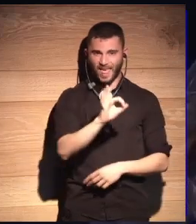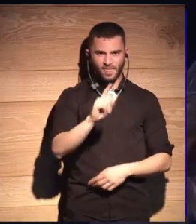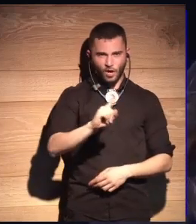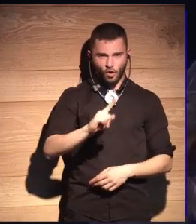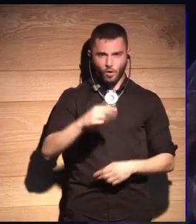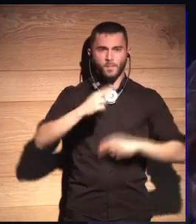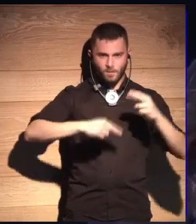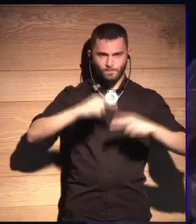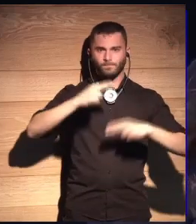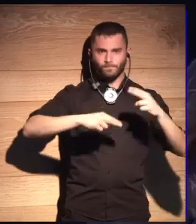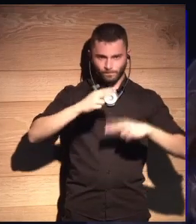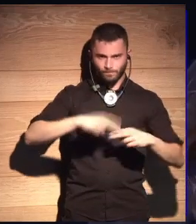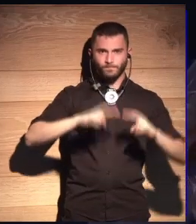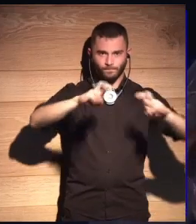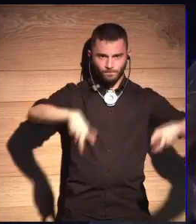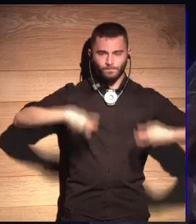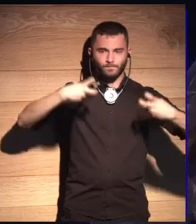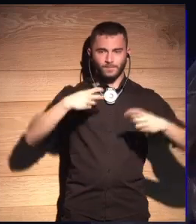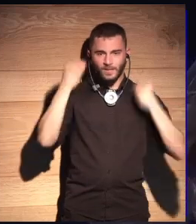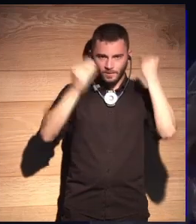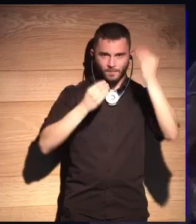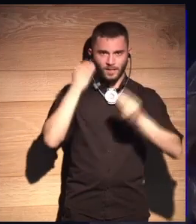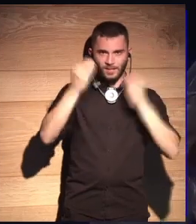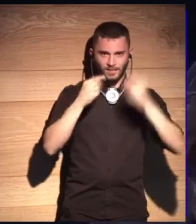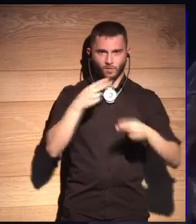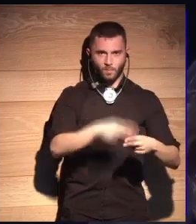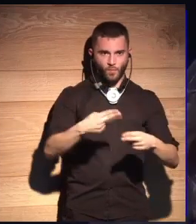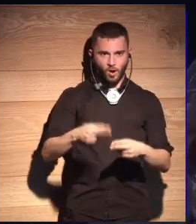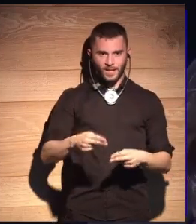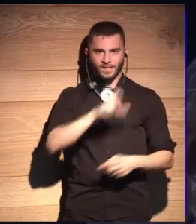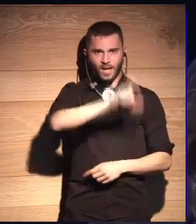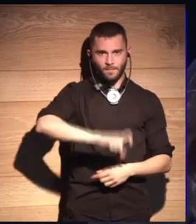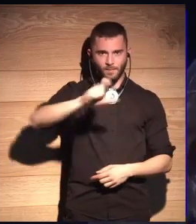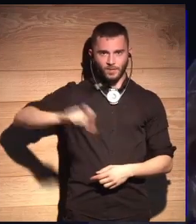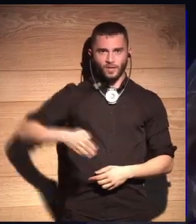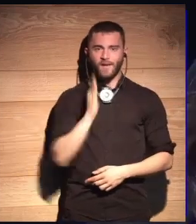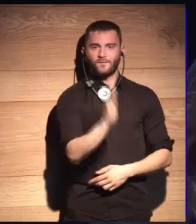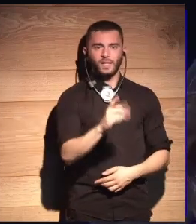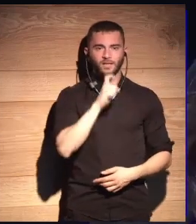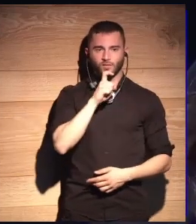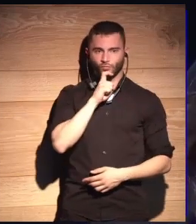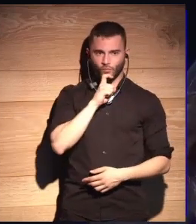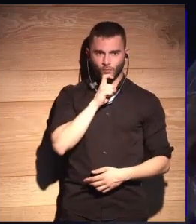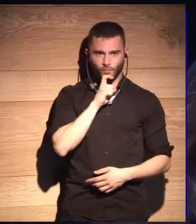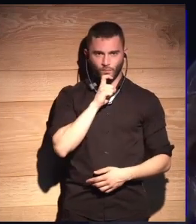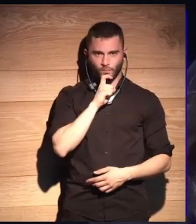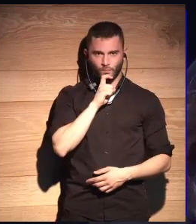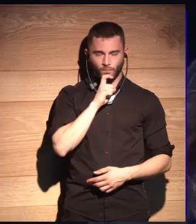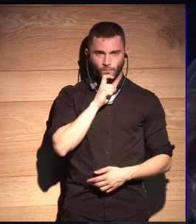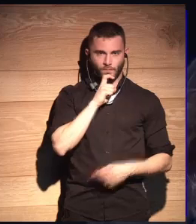think about how do these policies actually affect people in their sort of, you know, when it comes to